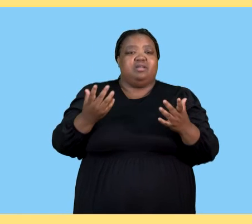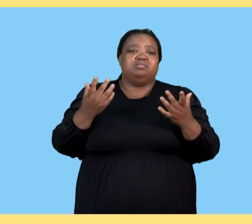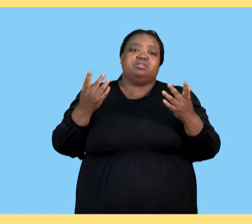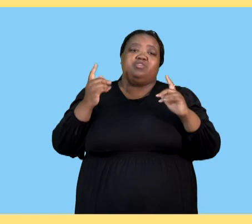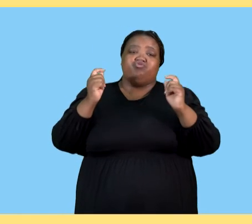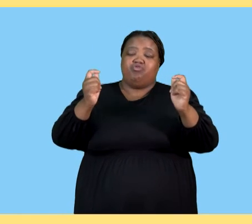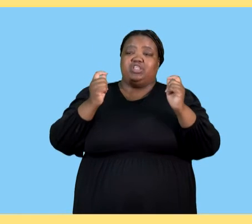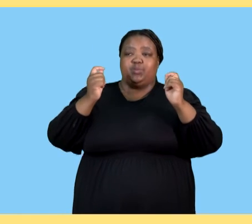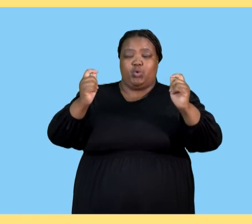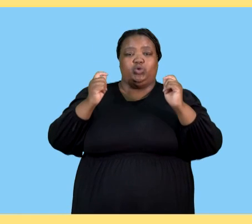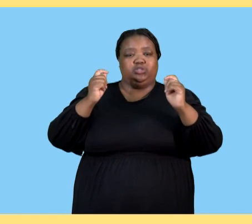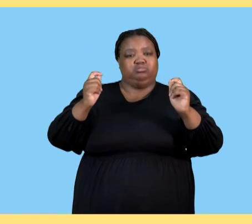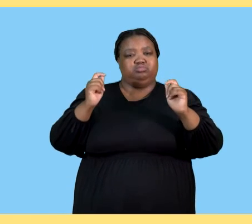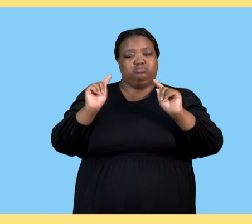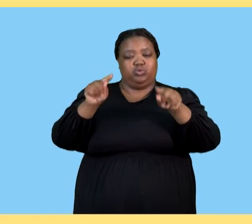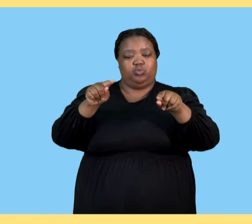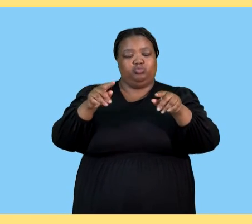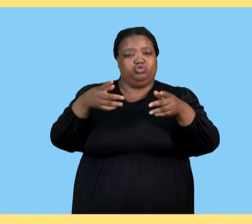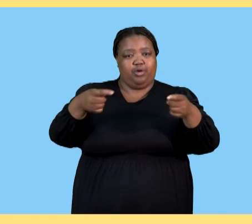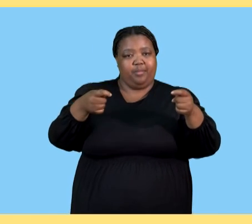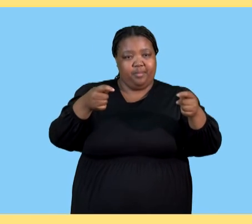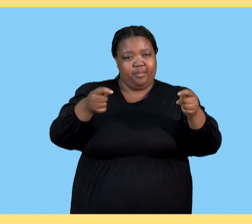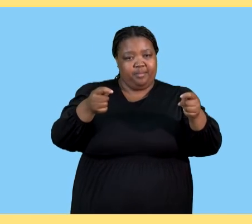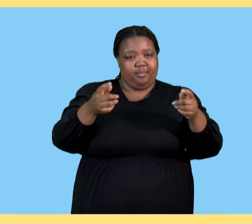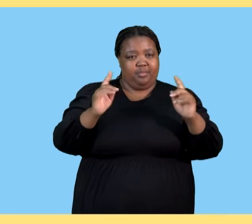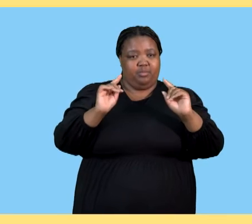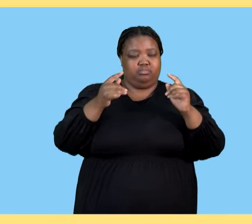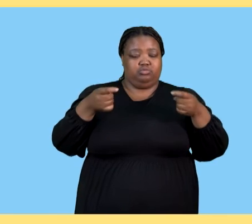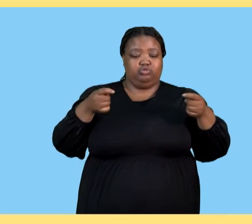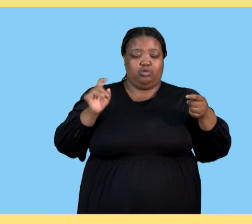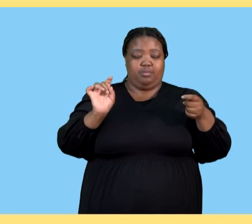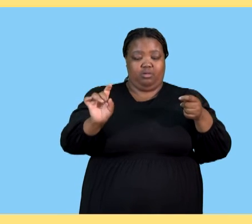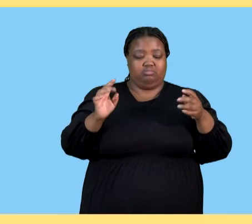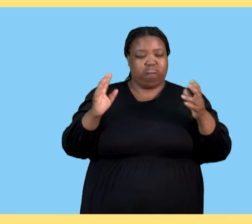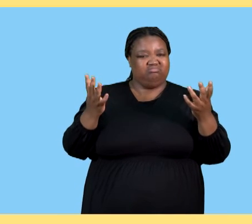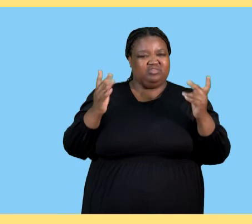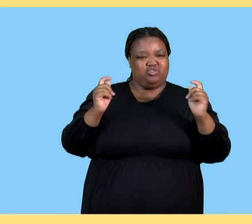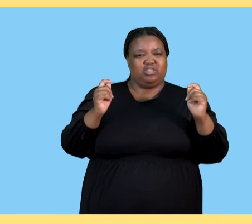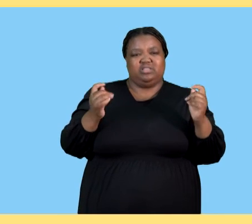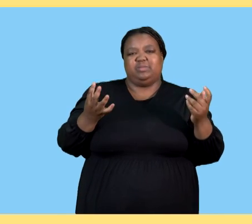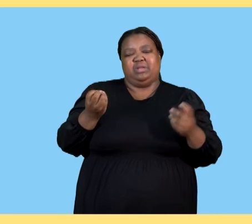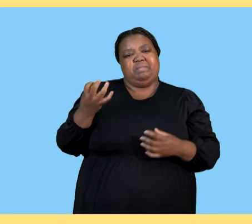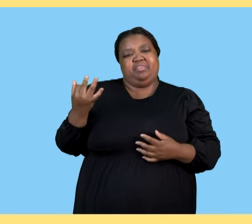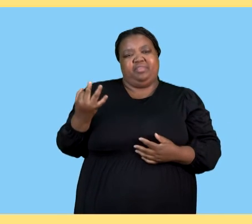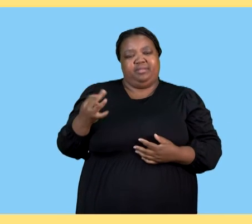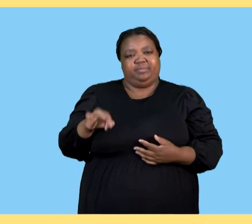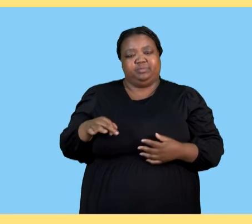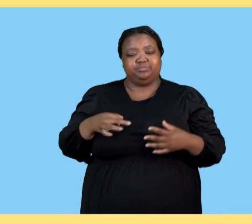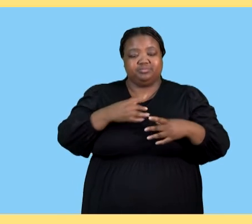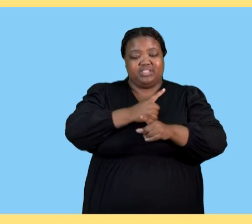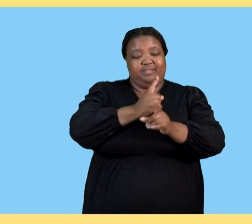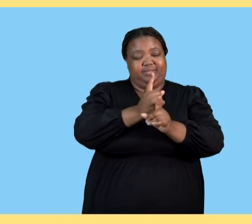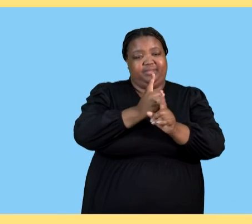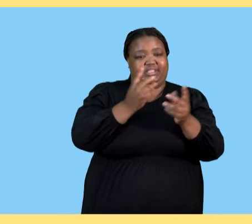one is the transport to the shop. The transport to the shop, this one, that becomes number